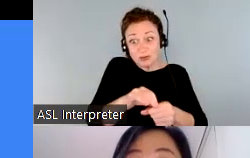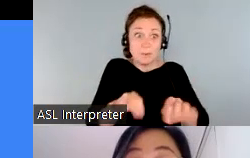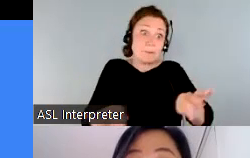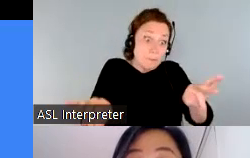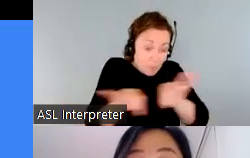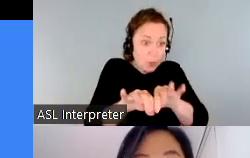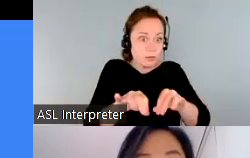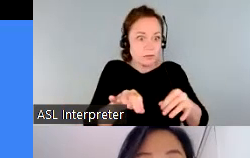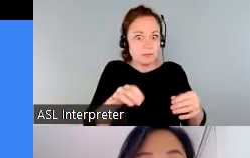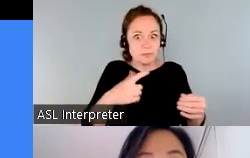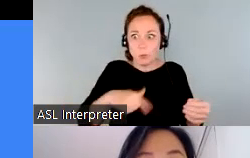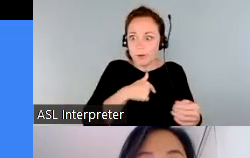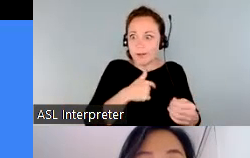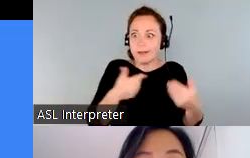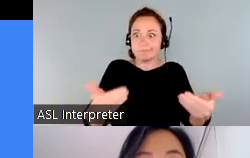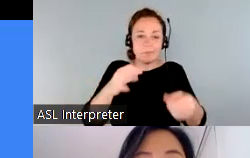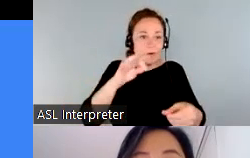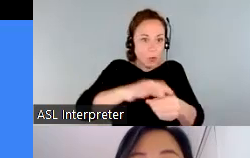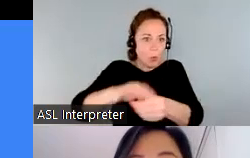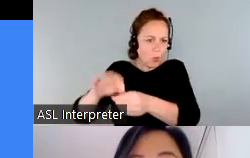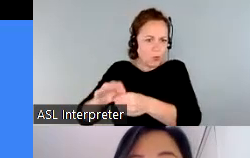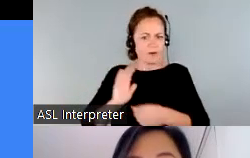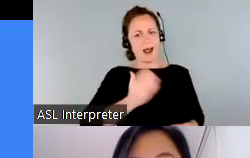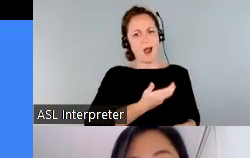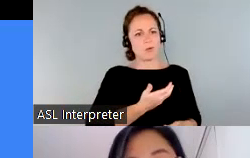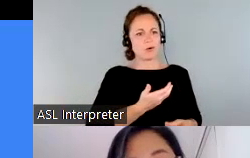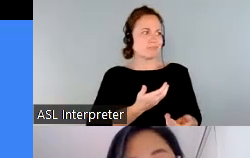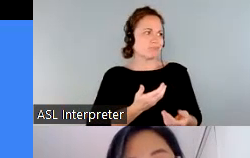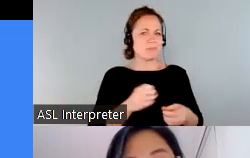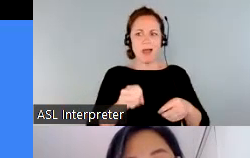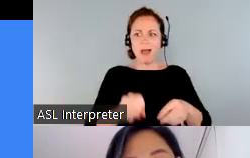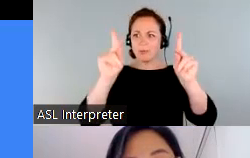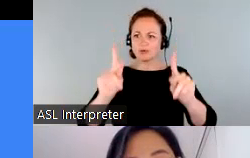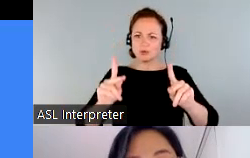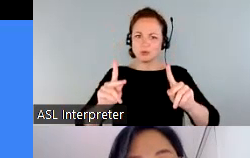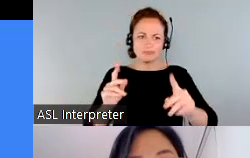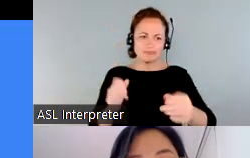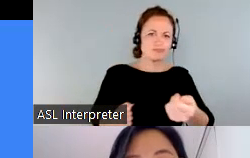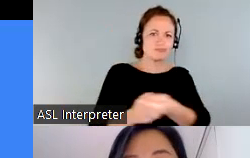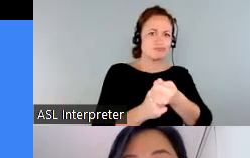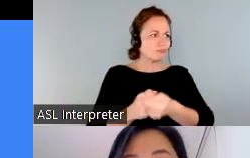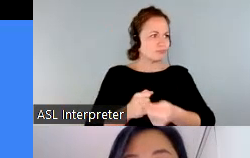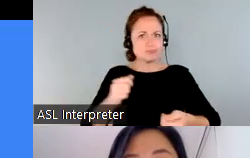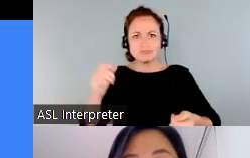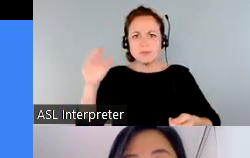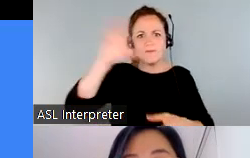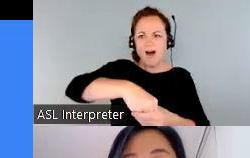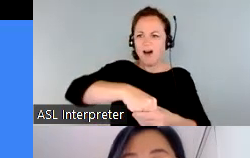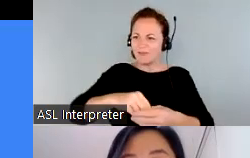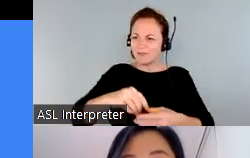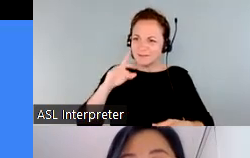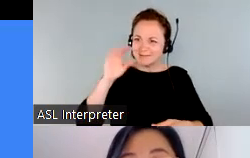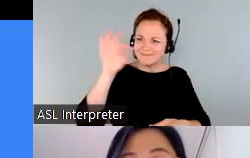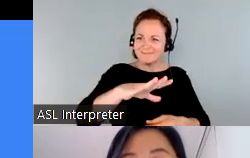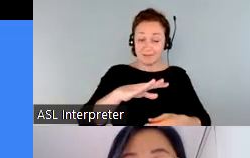sure that we do go out and vote. It is our chance to exercise our democratic rights, and so we have a vote pledge. And